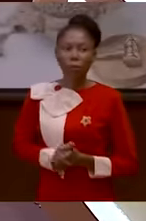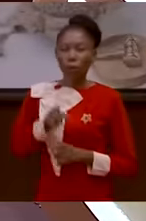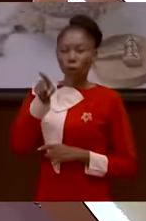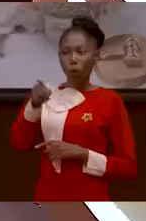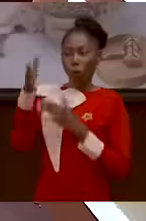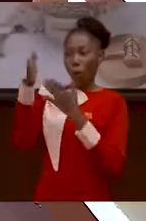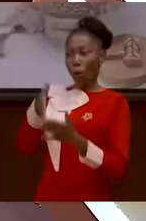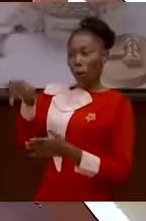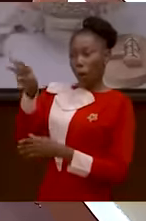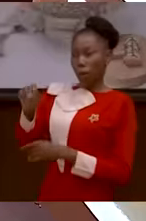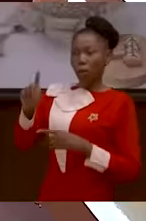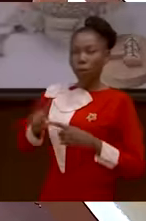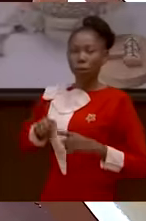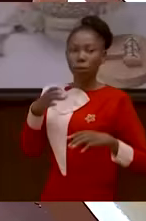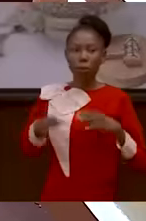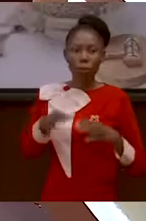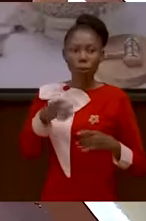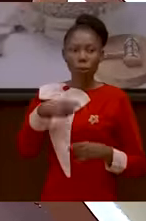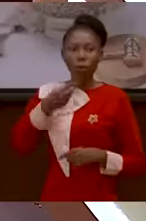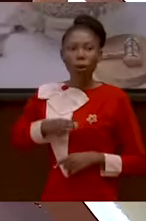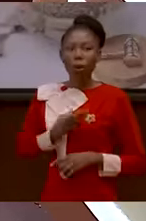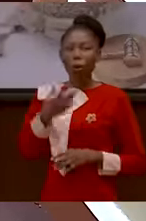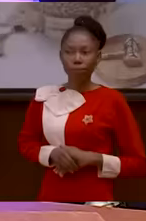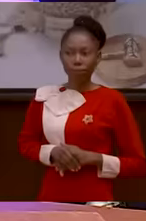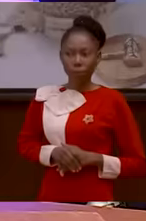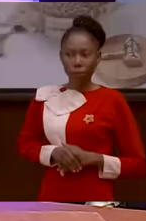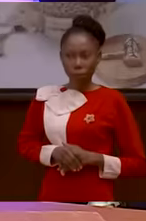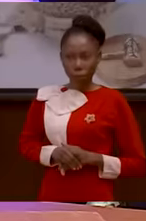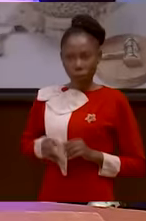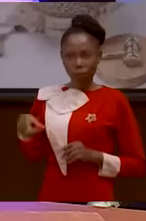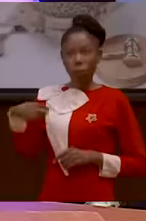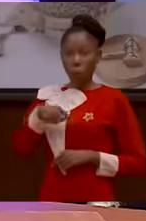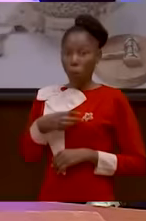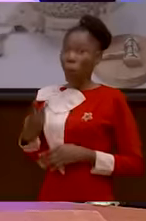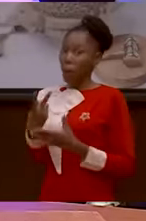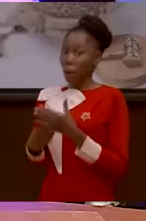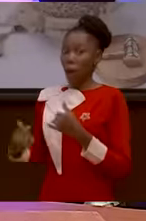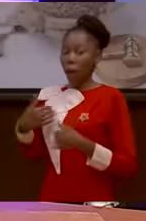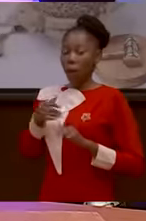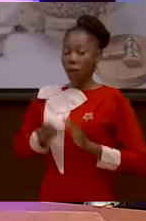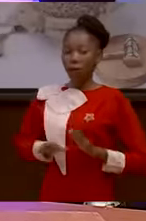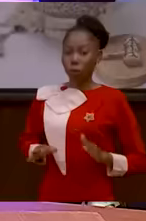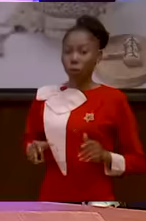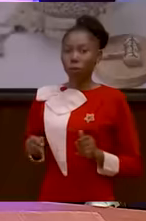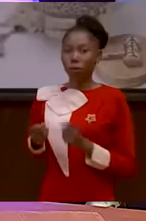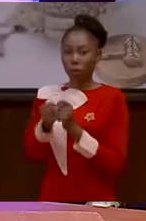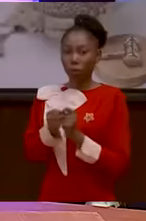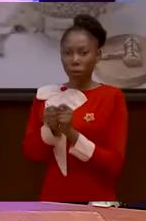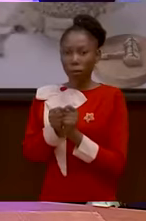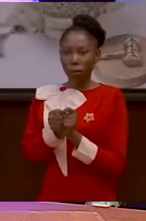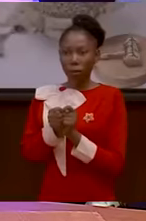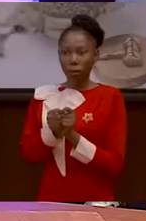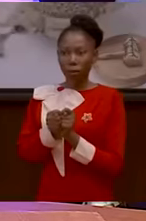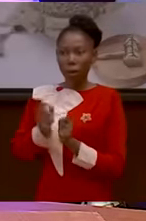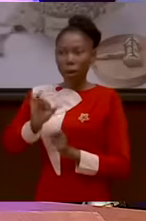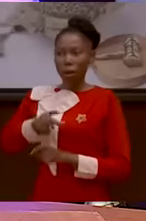Brought the defendant to court. Yes, ma'am. Can you tell me what happened? We have a child together. So, like, I told